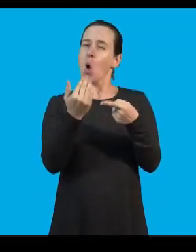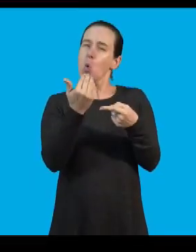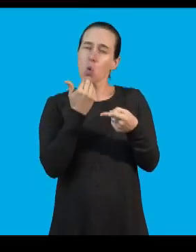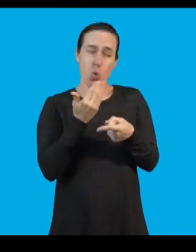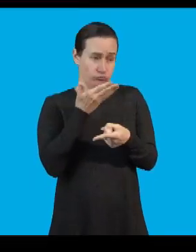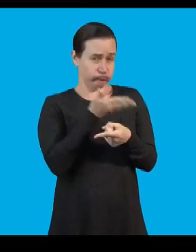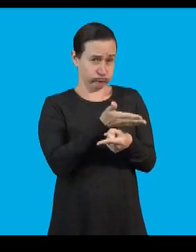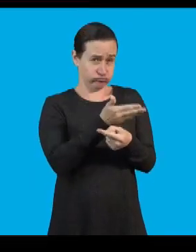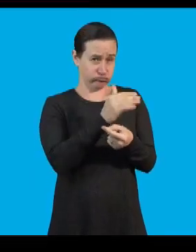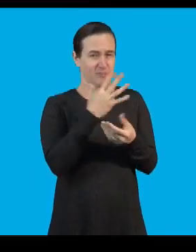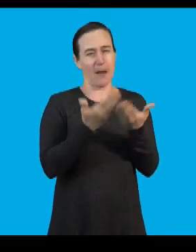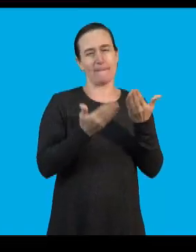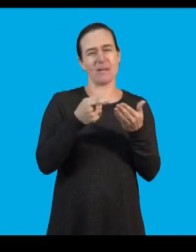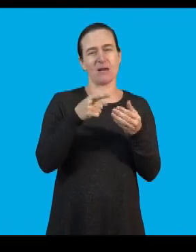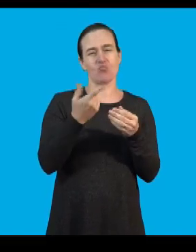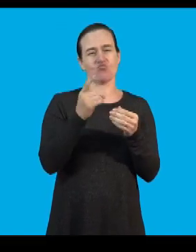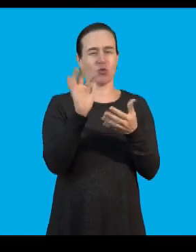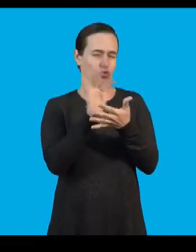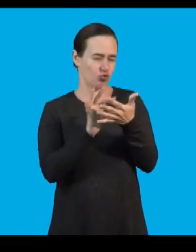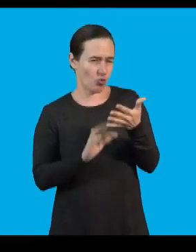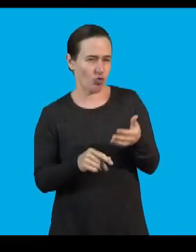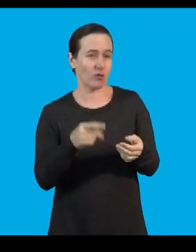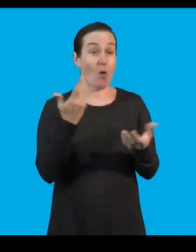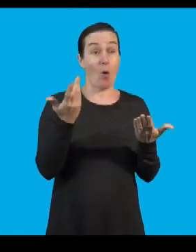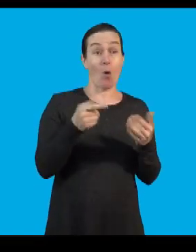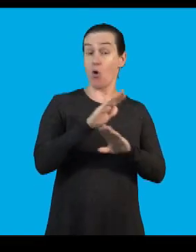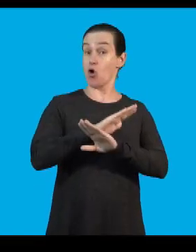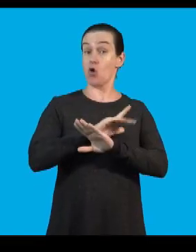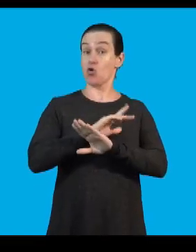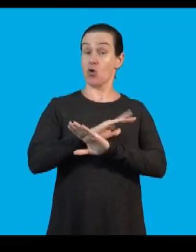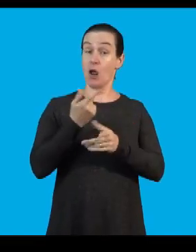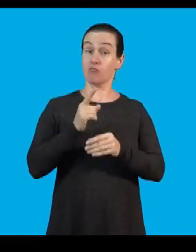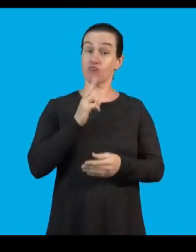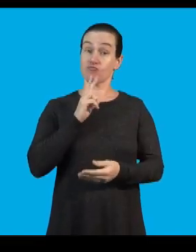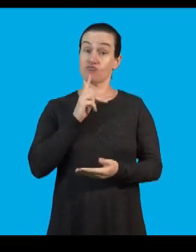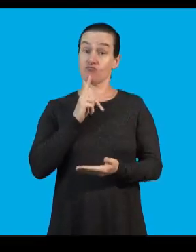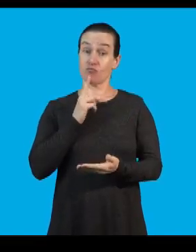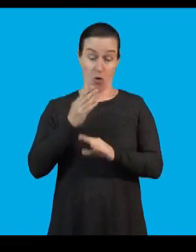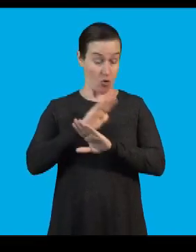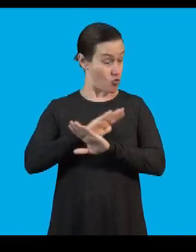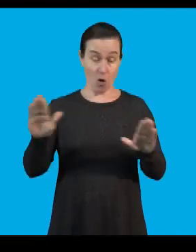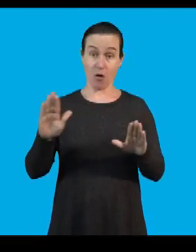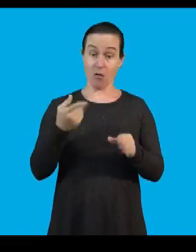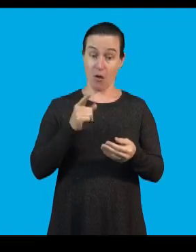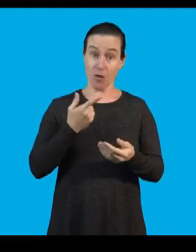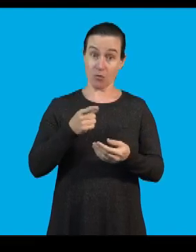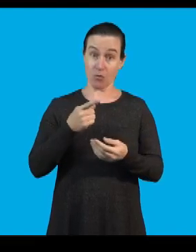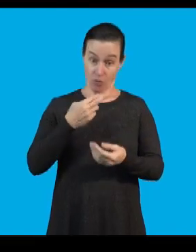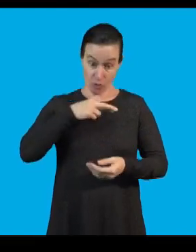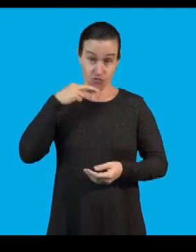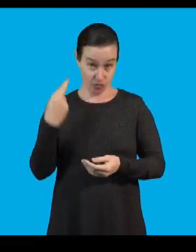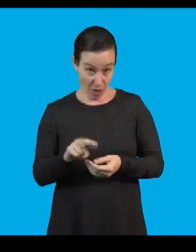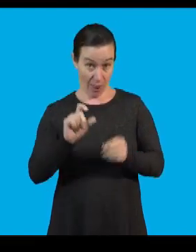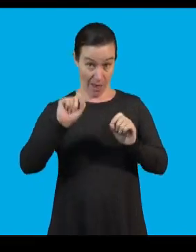the characters in a fiction text or the people written about in a non-fiction text? So we're answering the